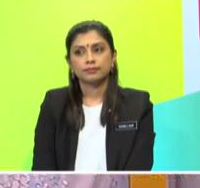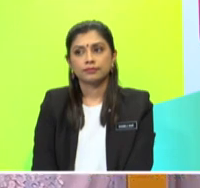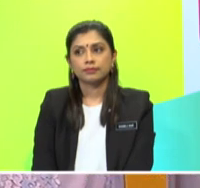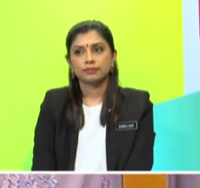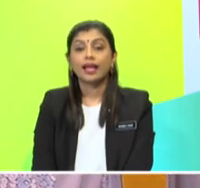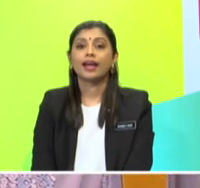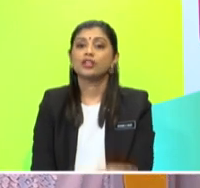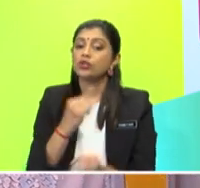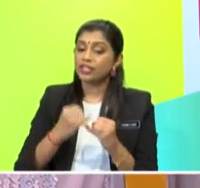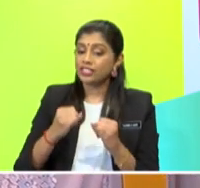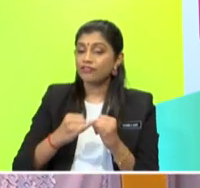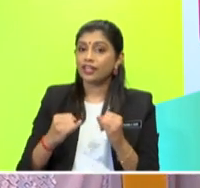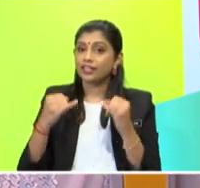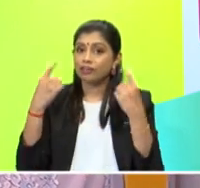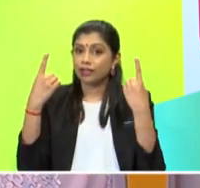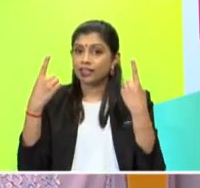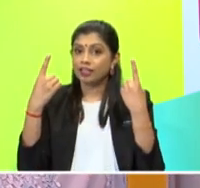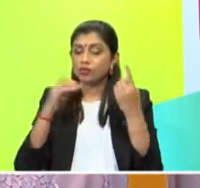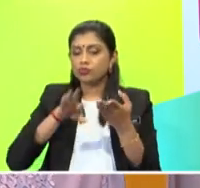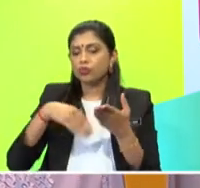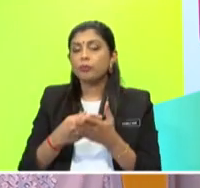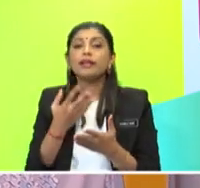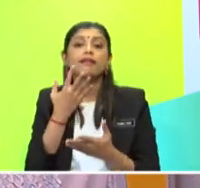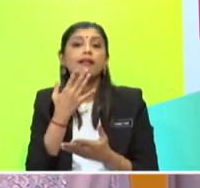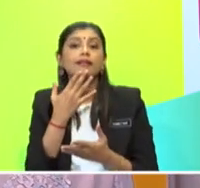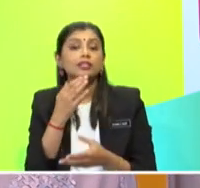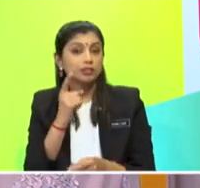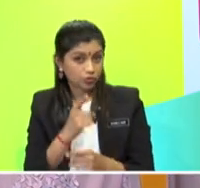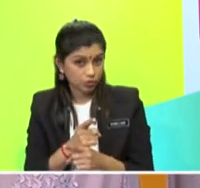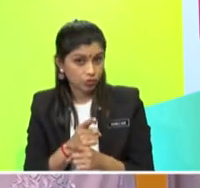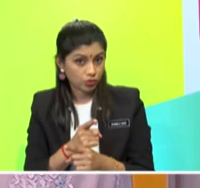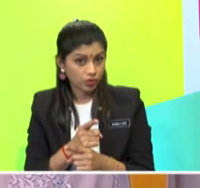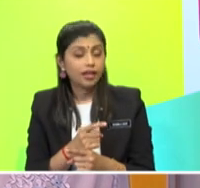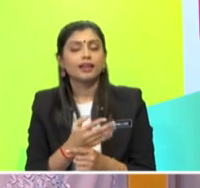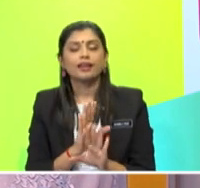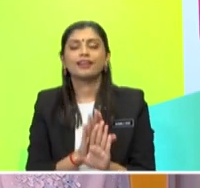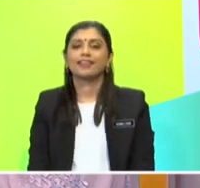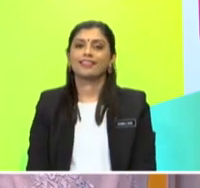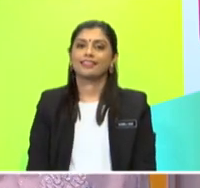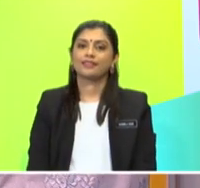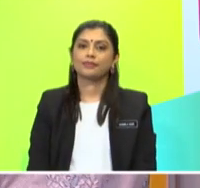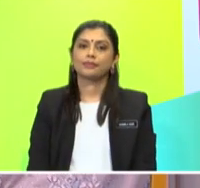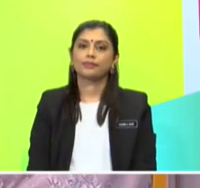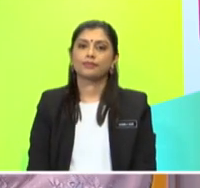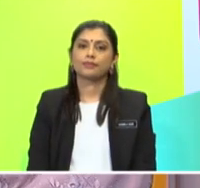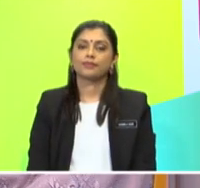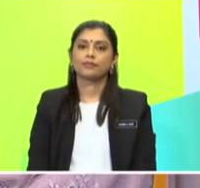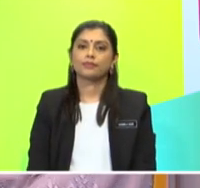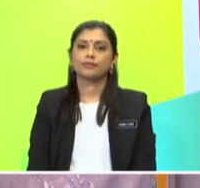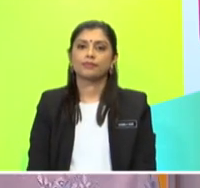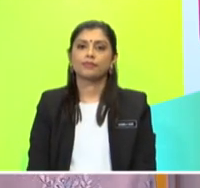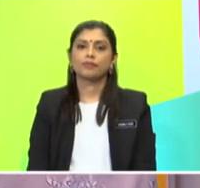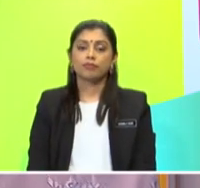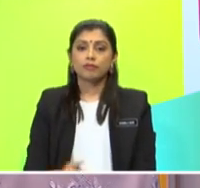your final product. Wow. Of a beautiful one paragraph, and everything started with your dad teach